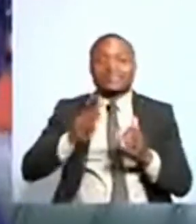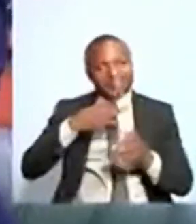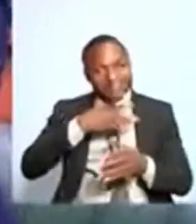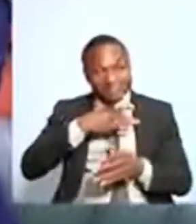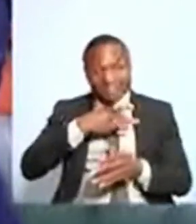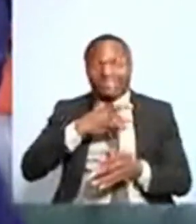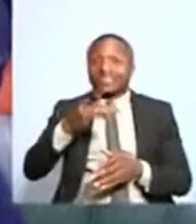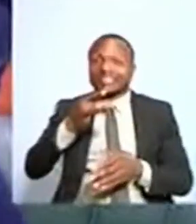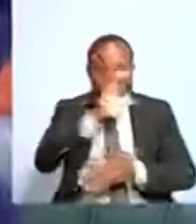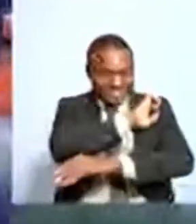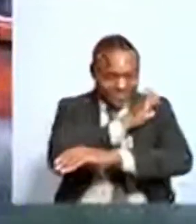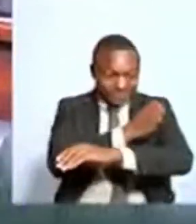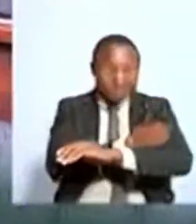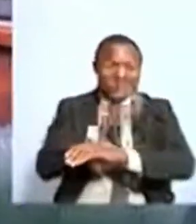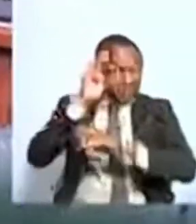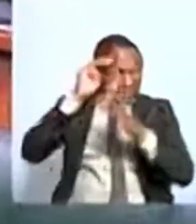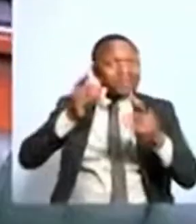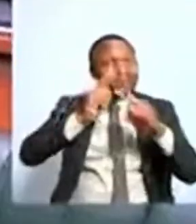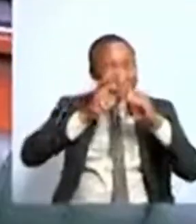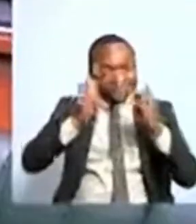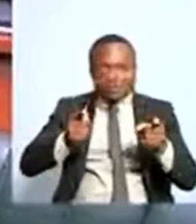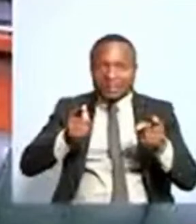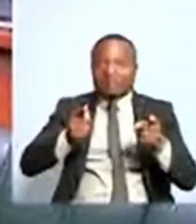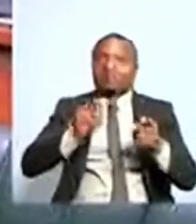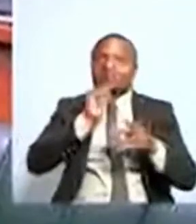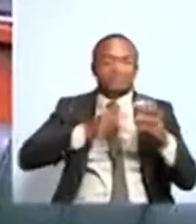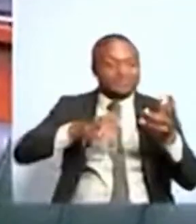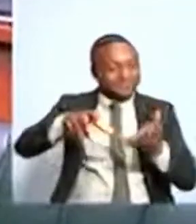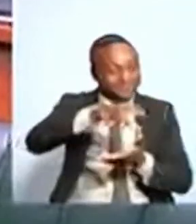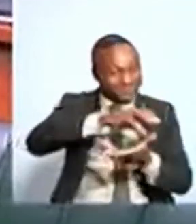minister, but all the same, I'm not disturbed.